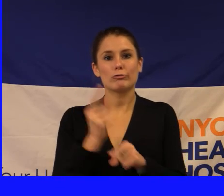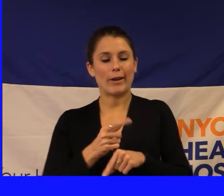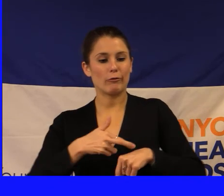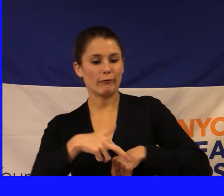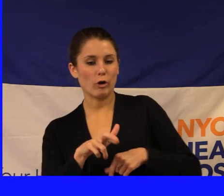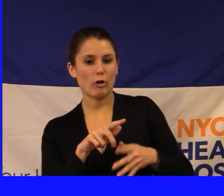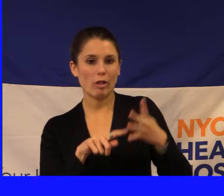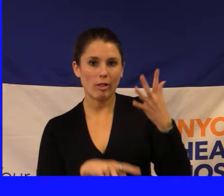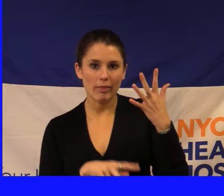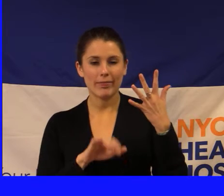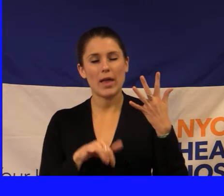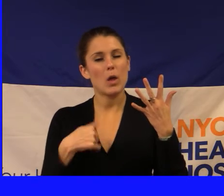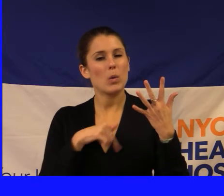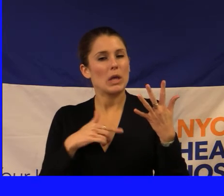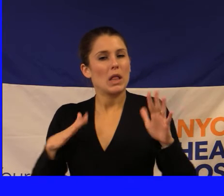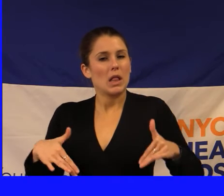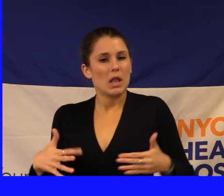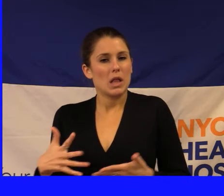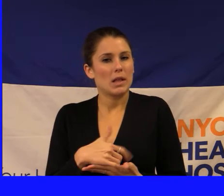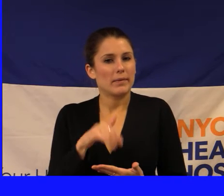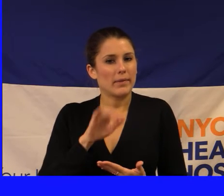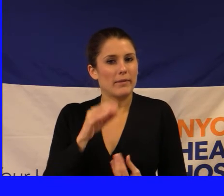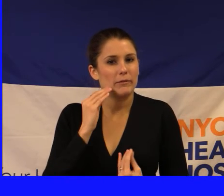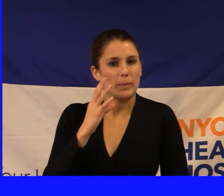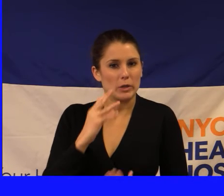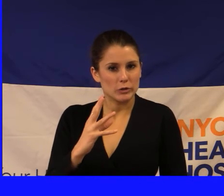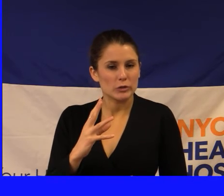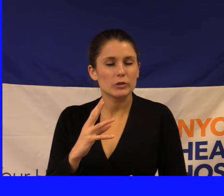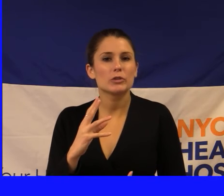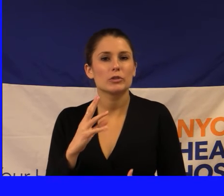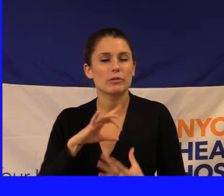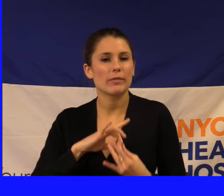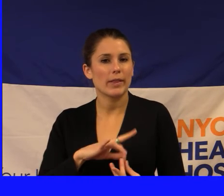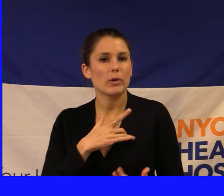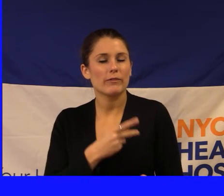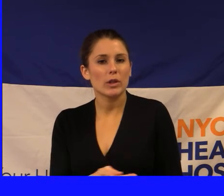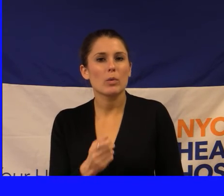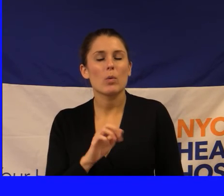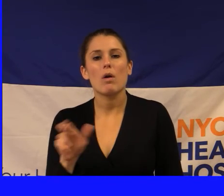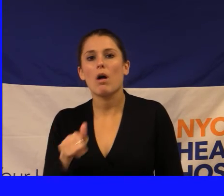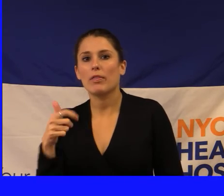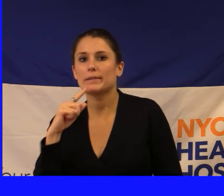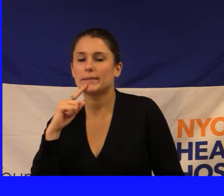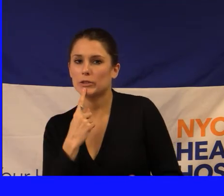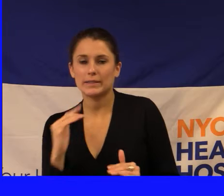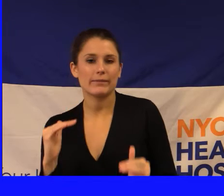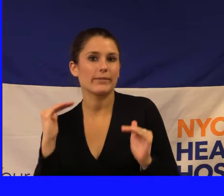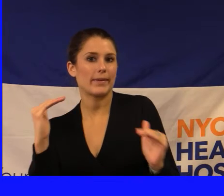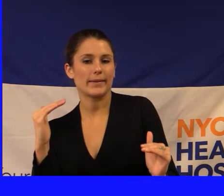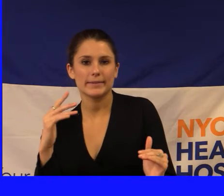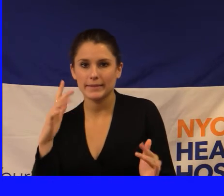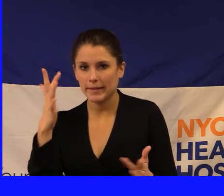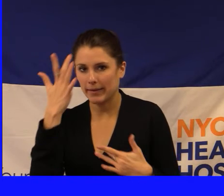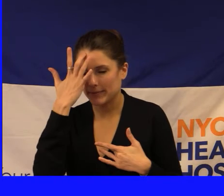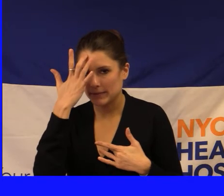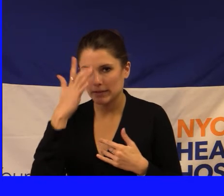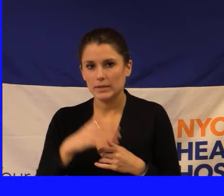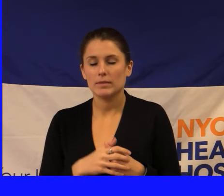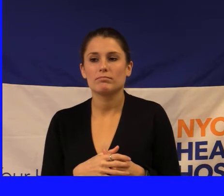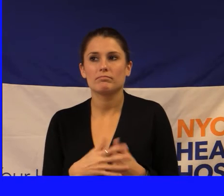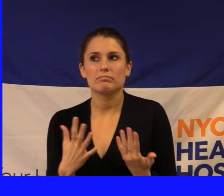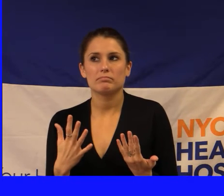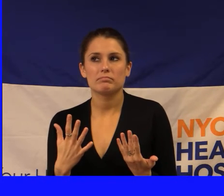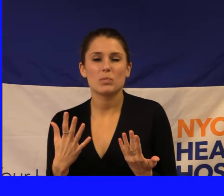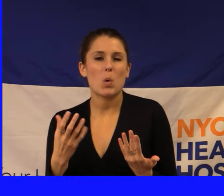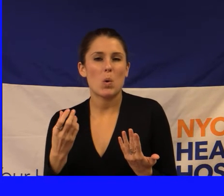haven't collected that information around heart failure or other advanced illnesses to date, at least not that I'm aware of, and I've